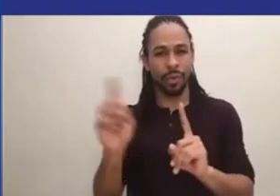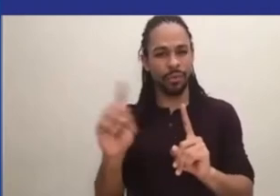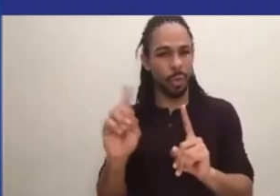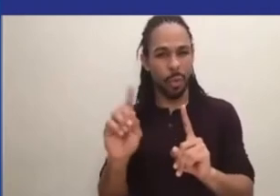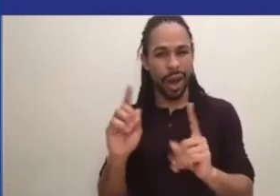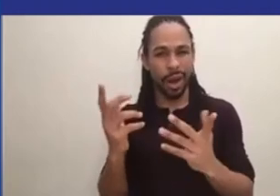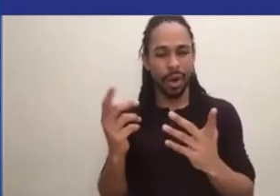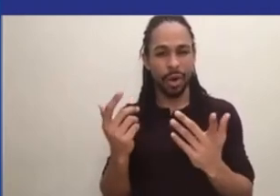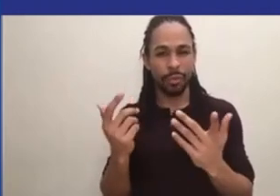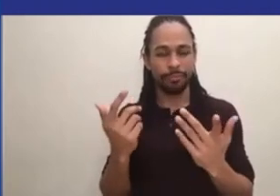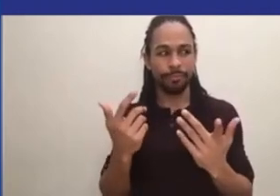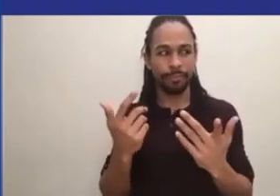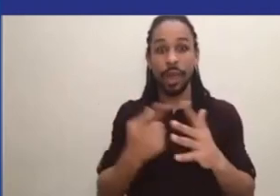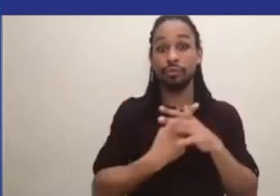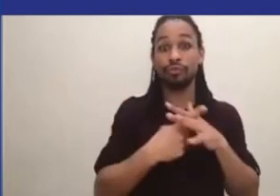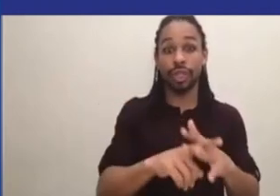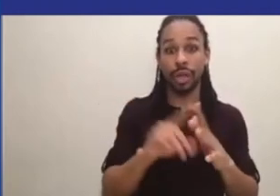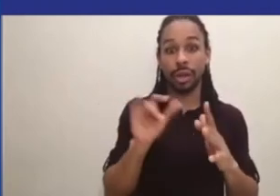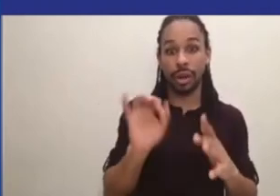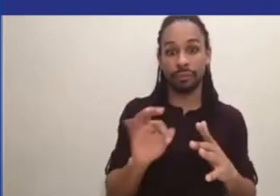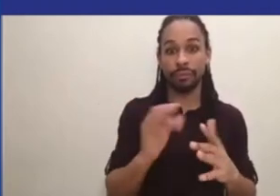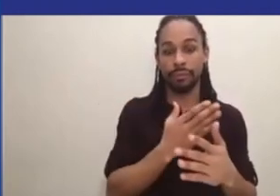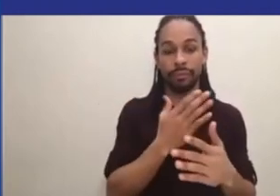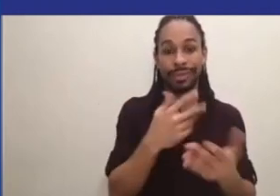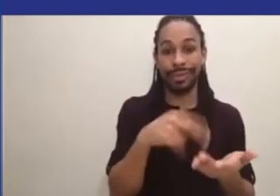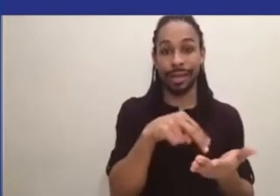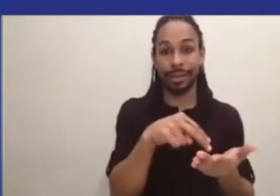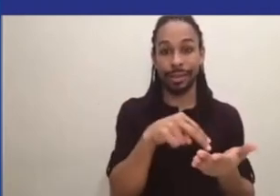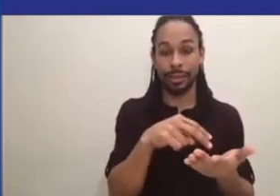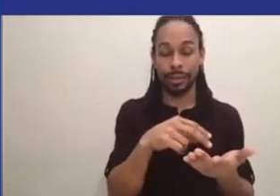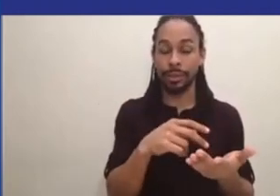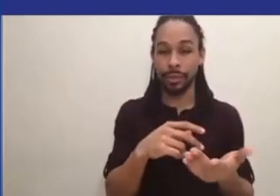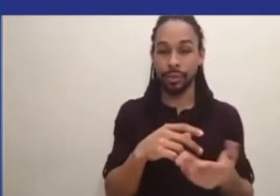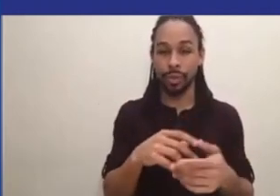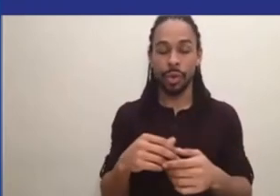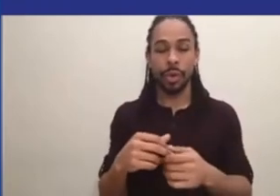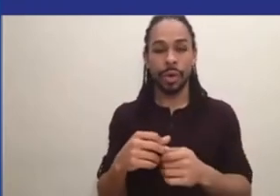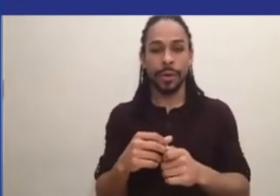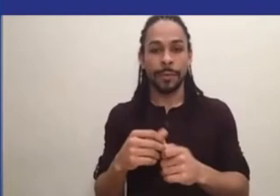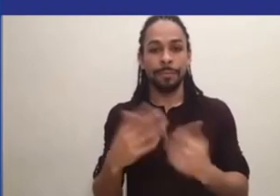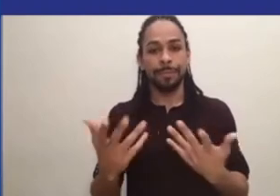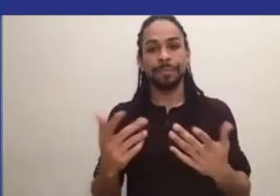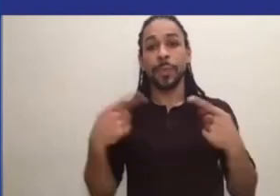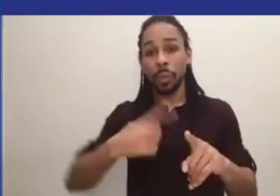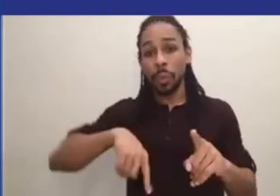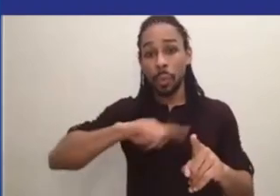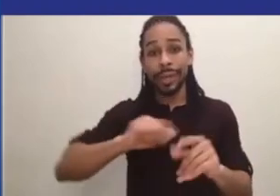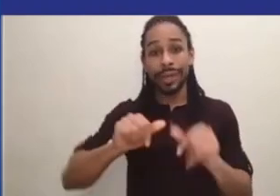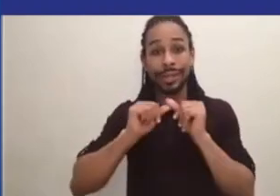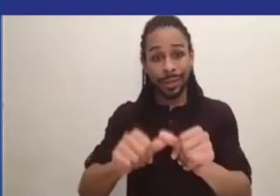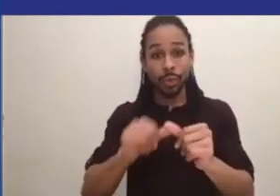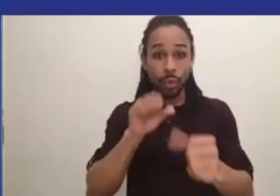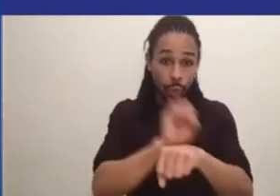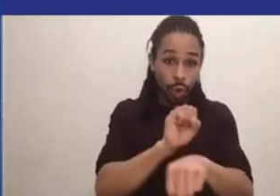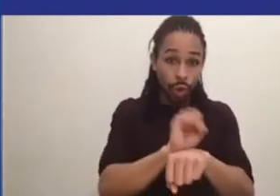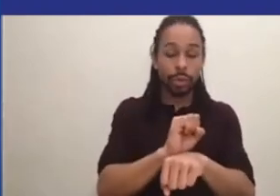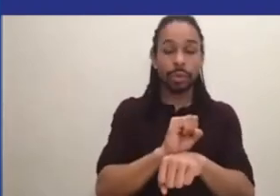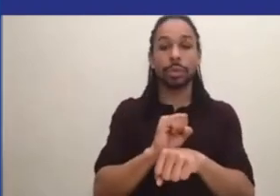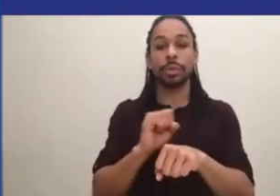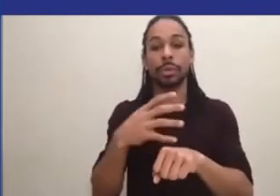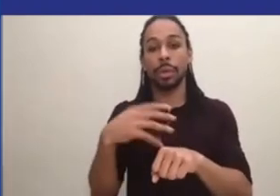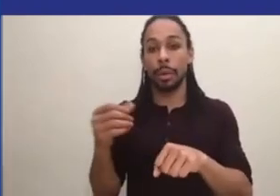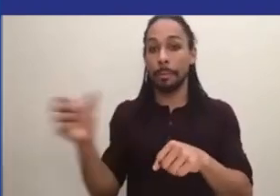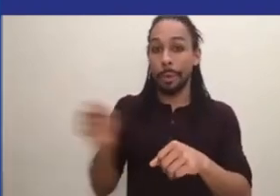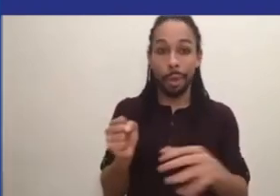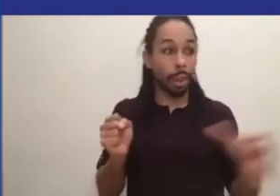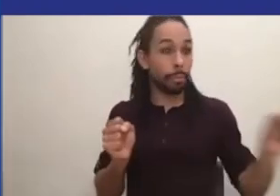it's really important that as we continue to work and as we continue to pull back, right, pull people along